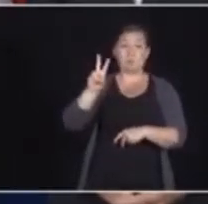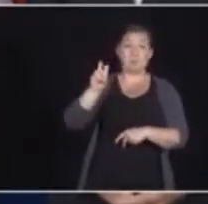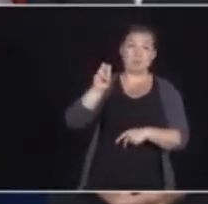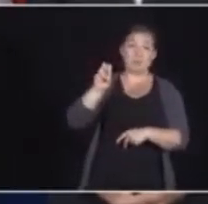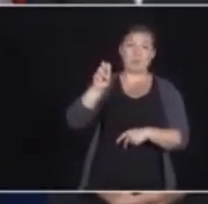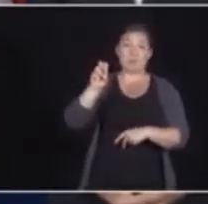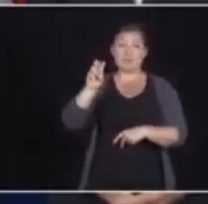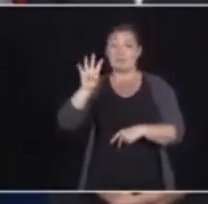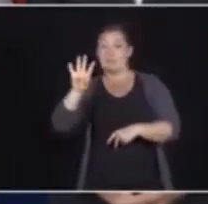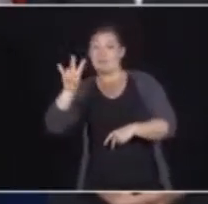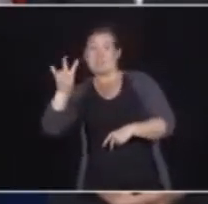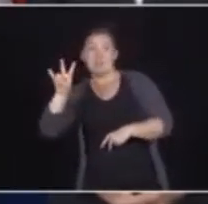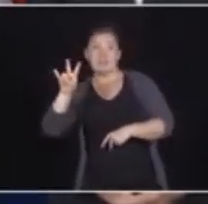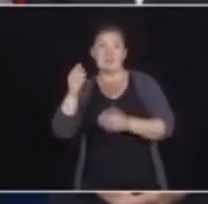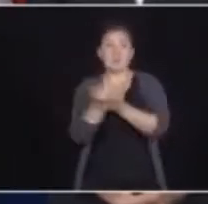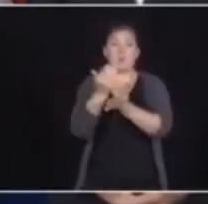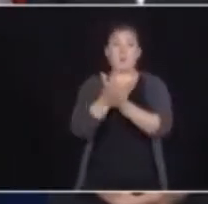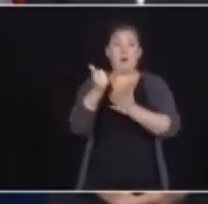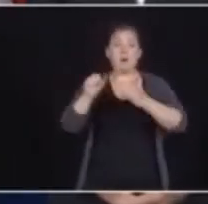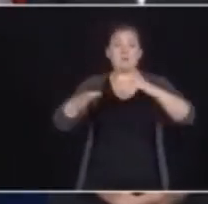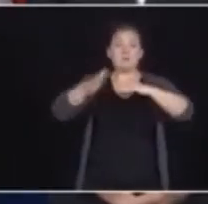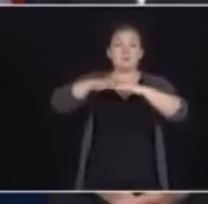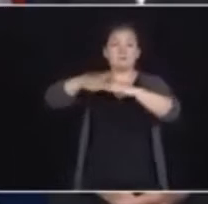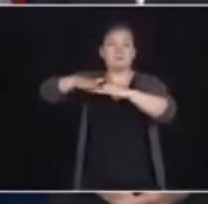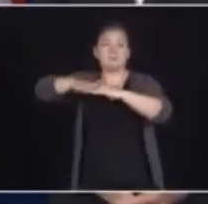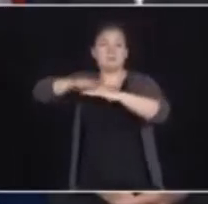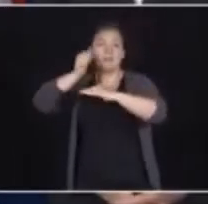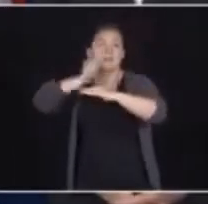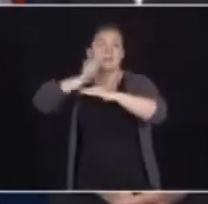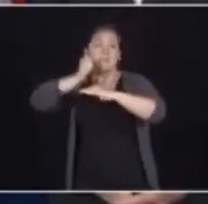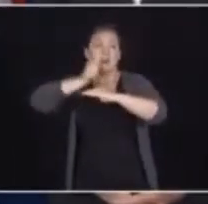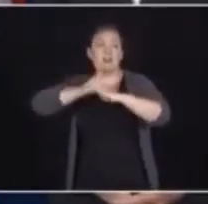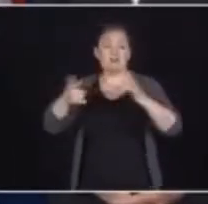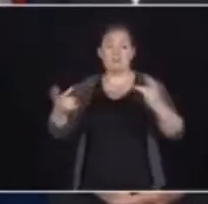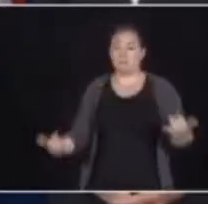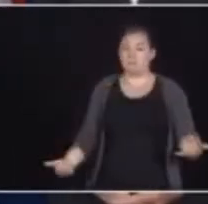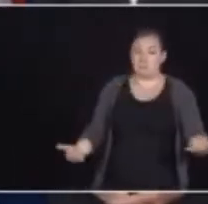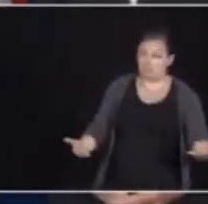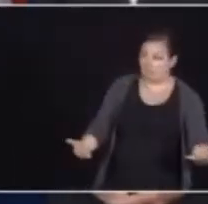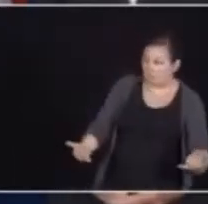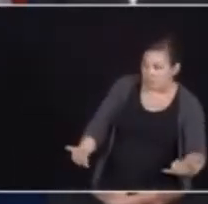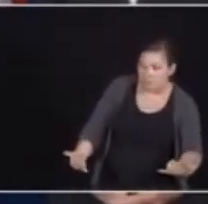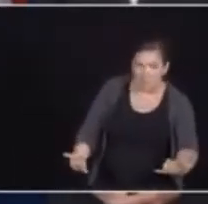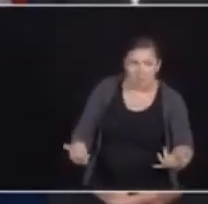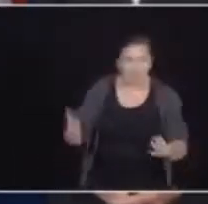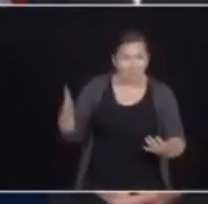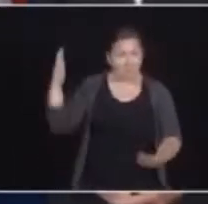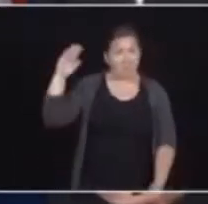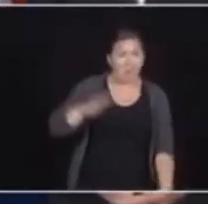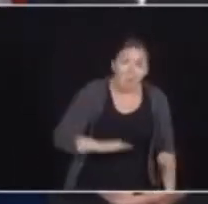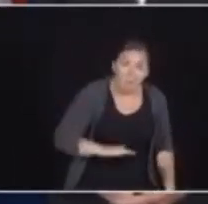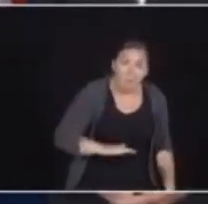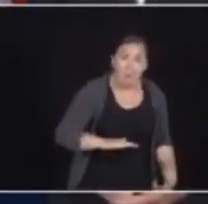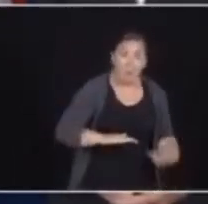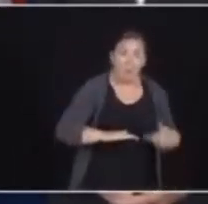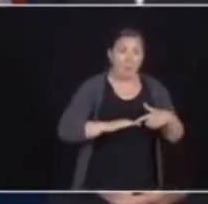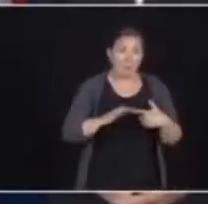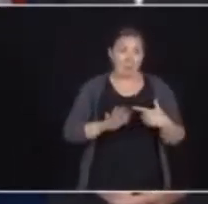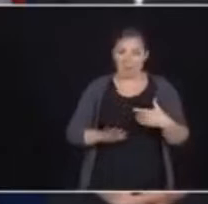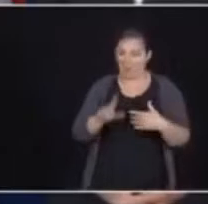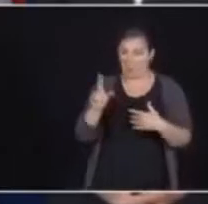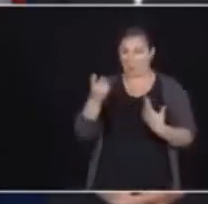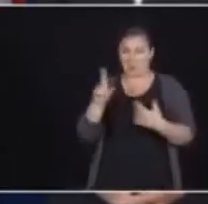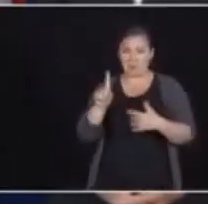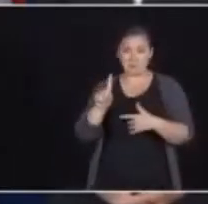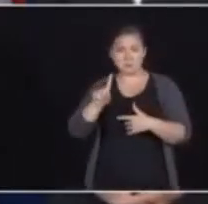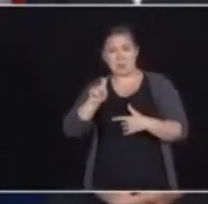road, that none of us can predict, but down the road, we're averaging just a little over 100 cases. And I just wish I had that